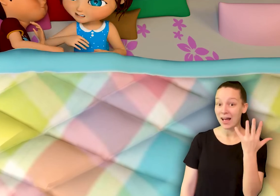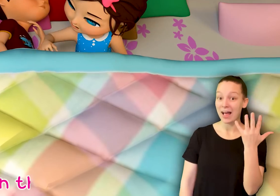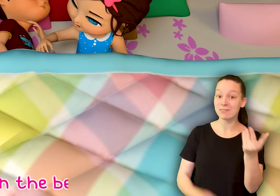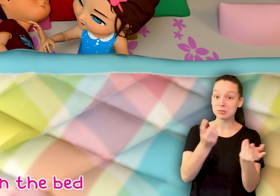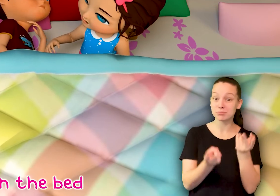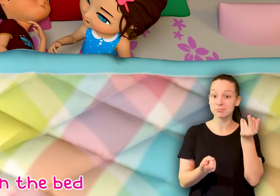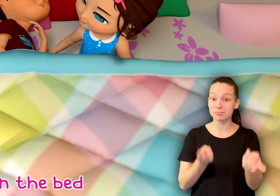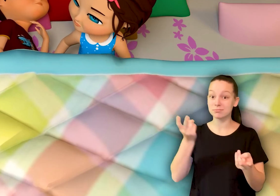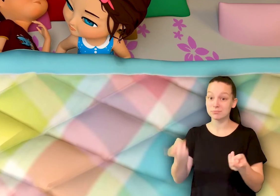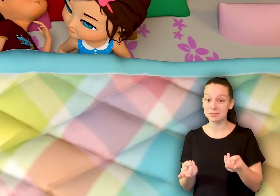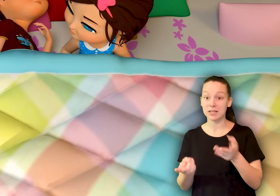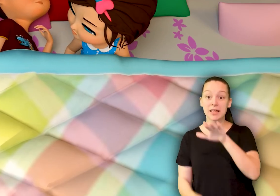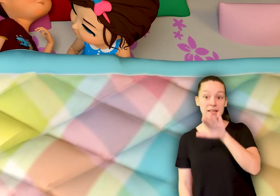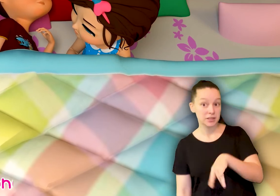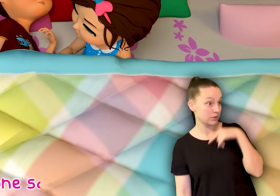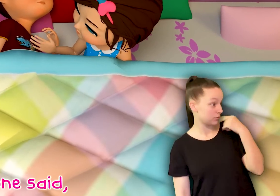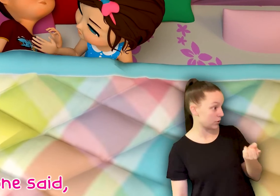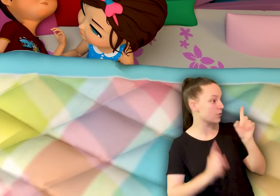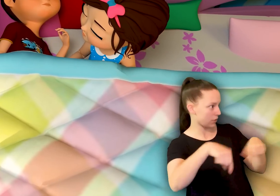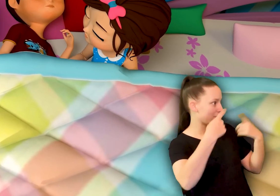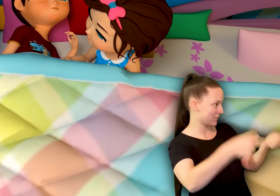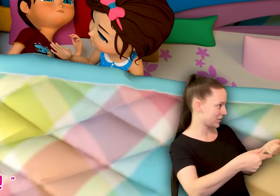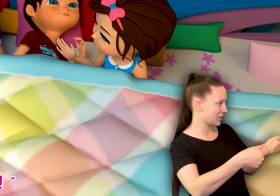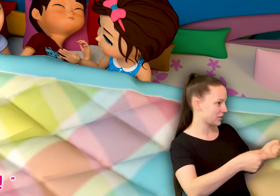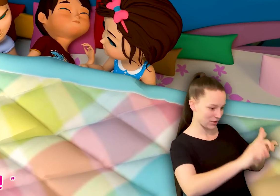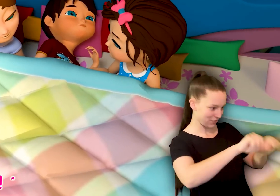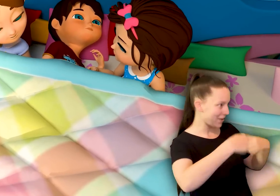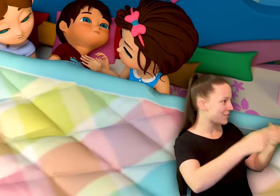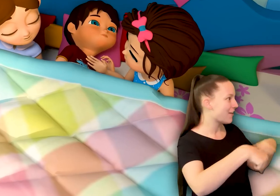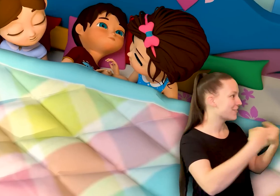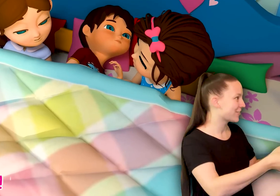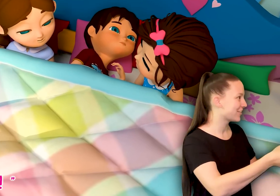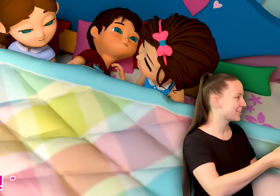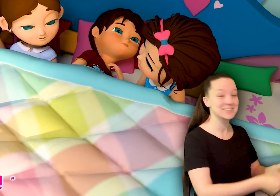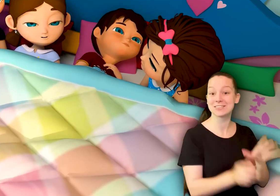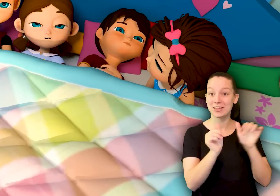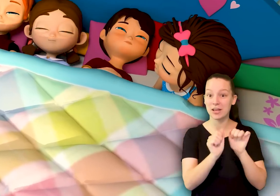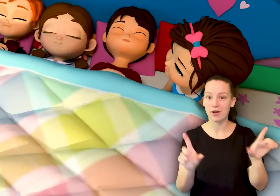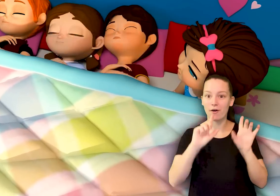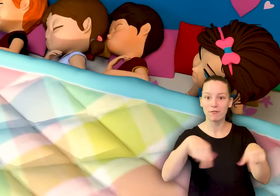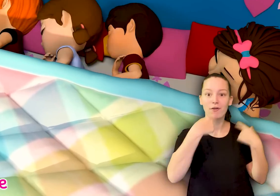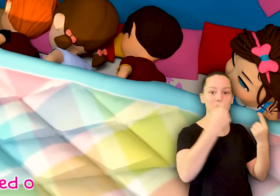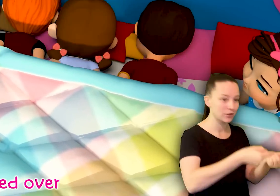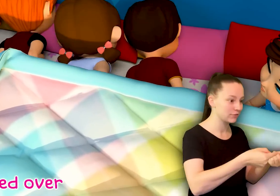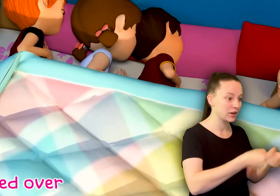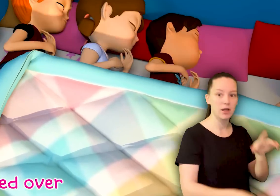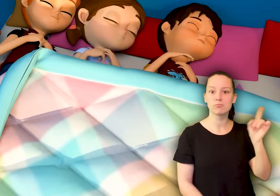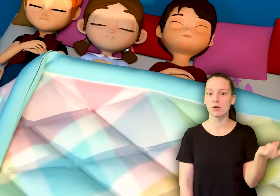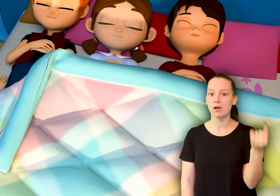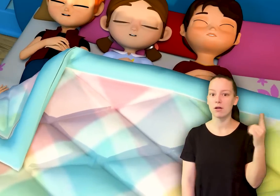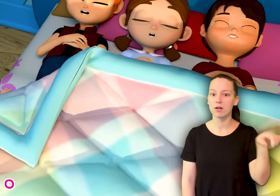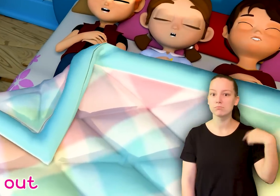there were five in the bed and the little one said roll over roll over so they all rolled